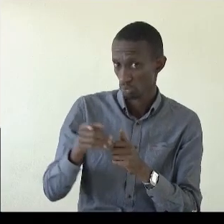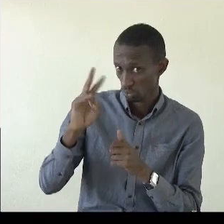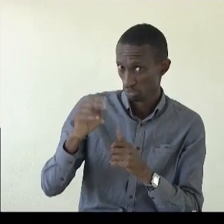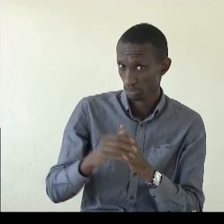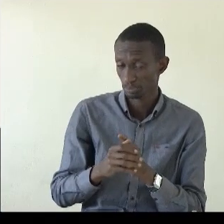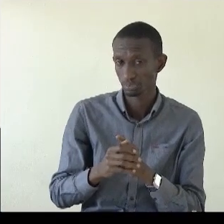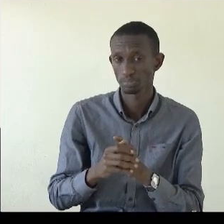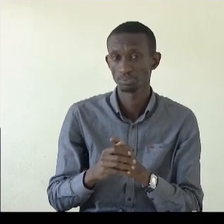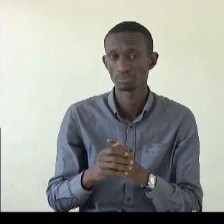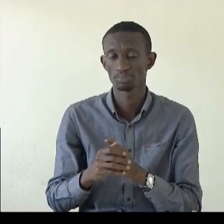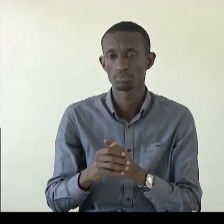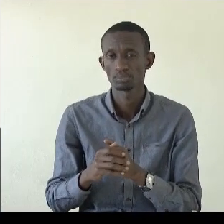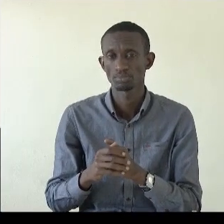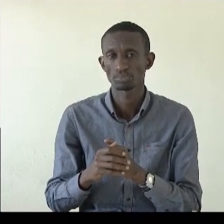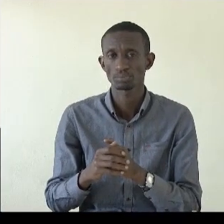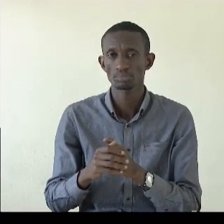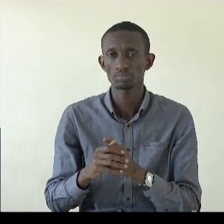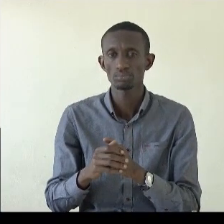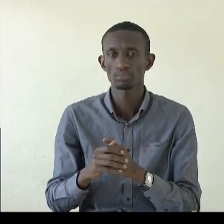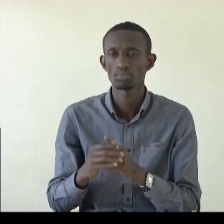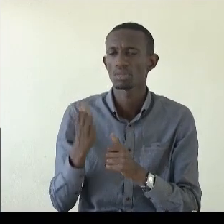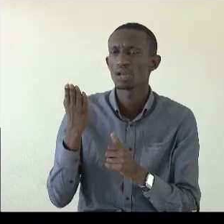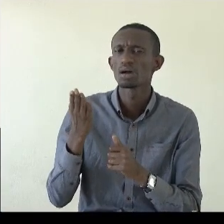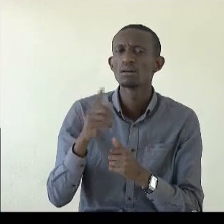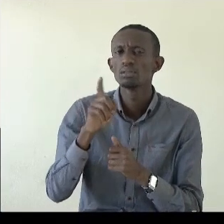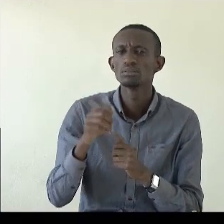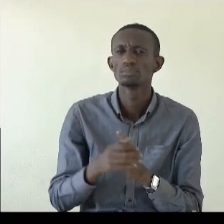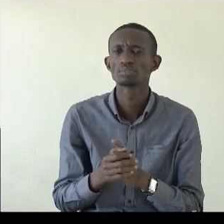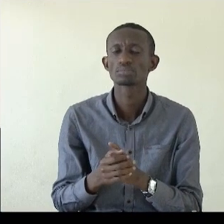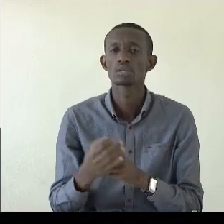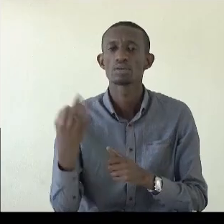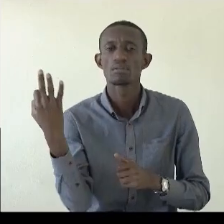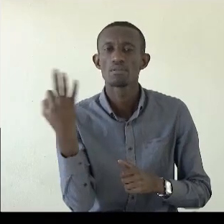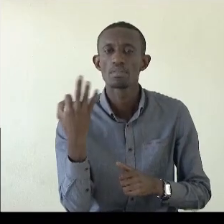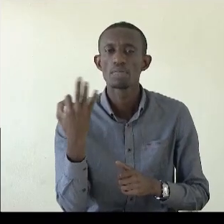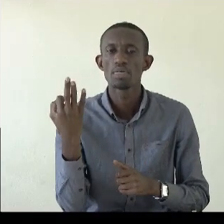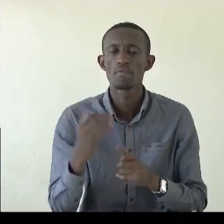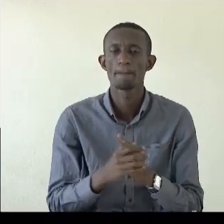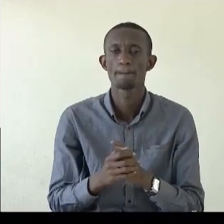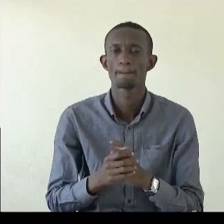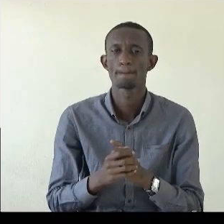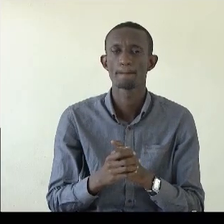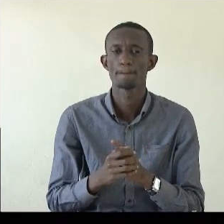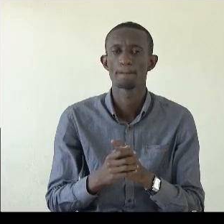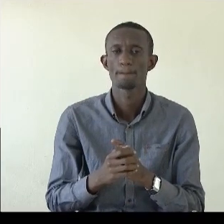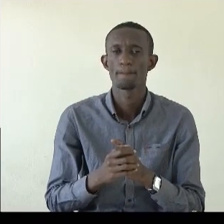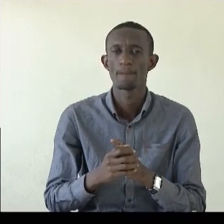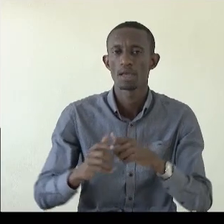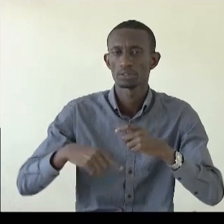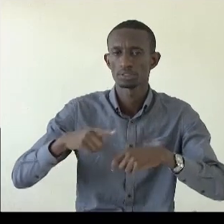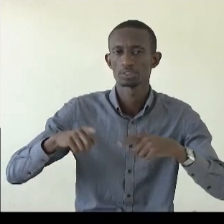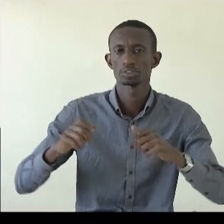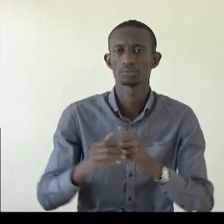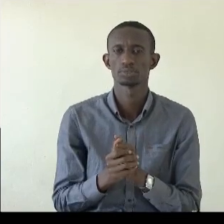let's continue. So 3 reactions of methyl benzene can be summarized on a flow sheet. Name